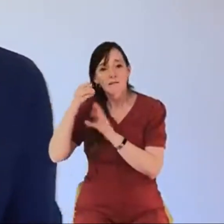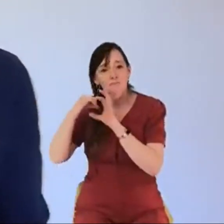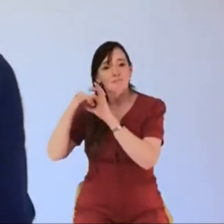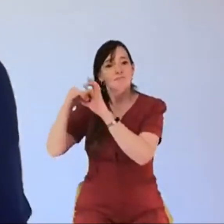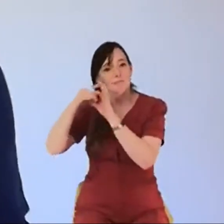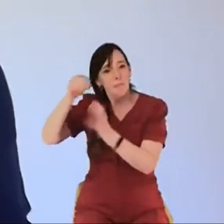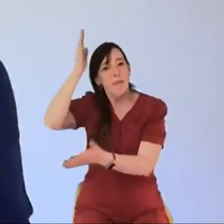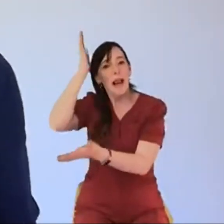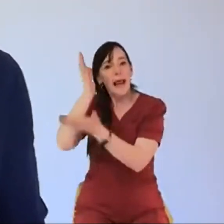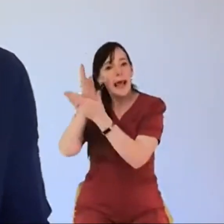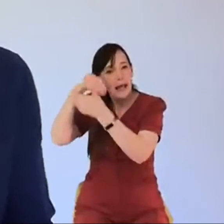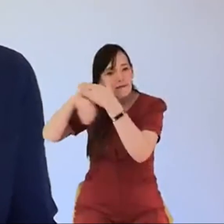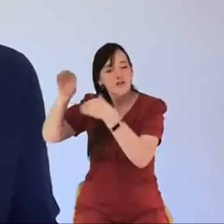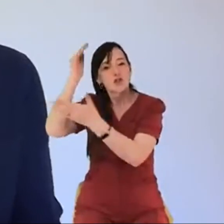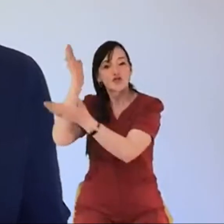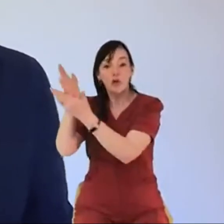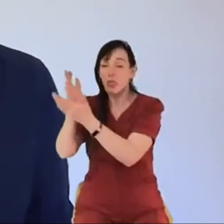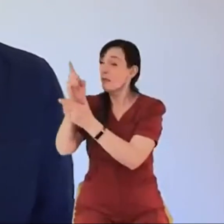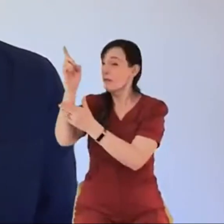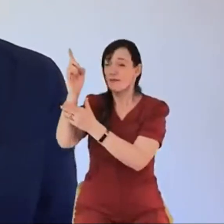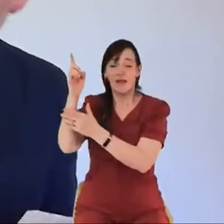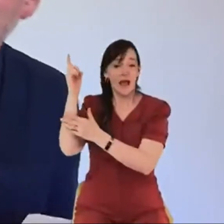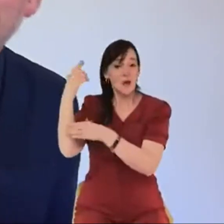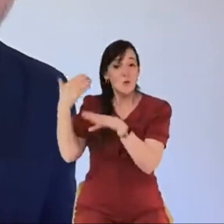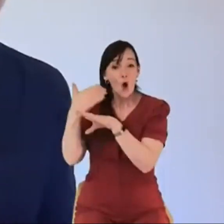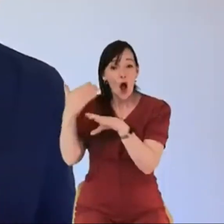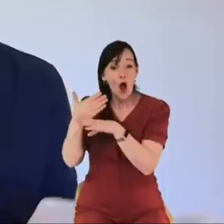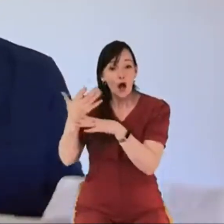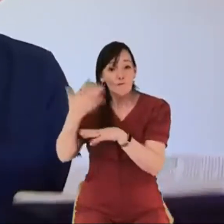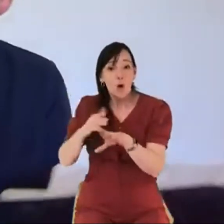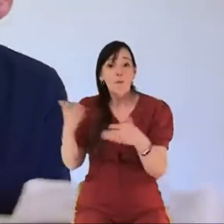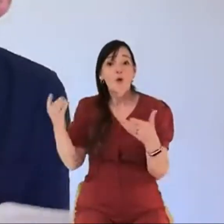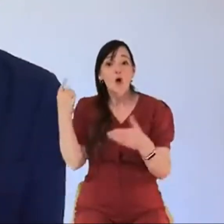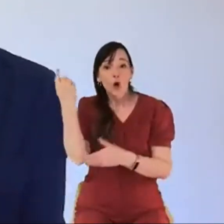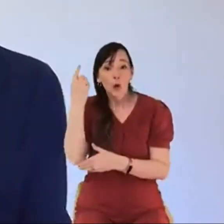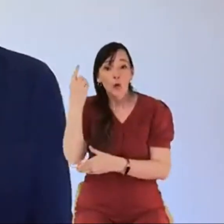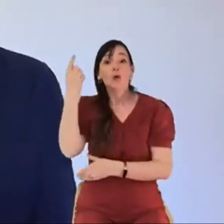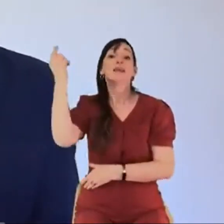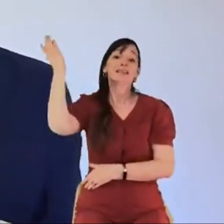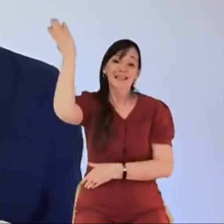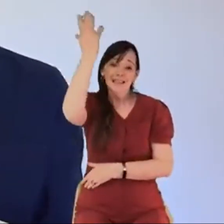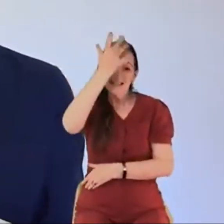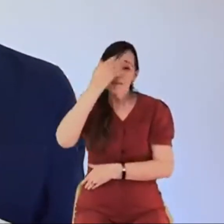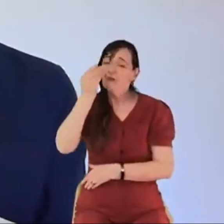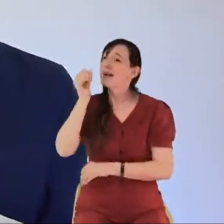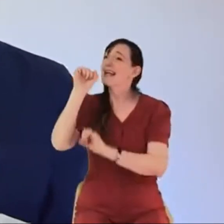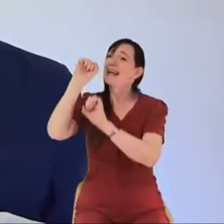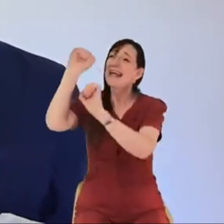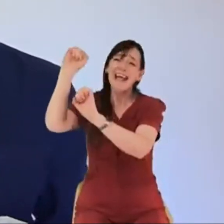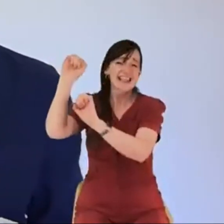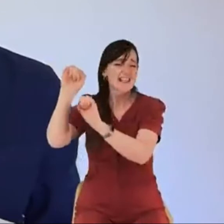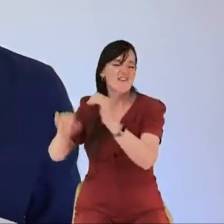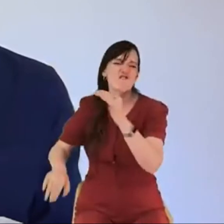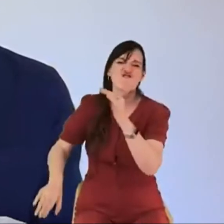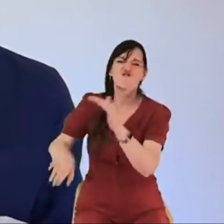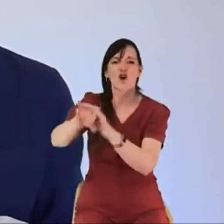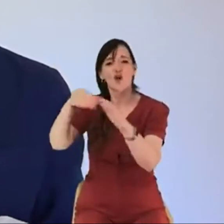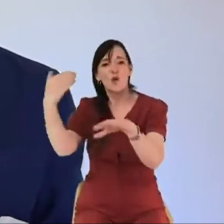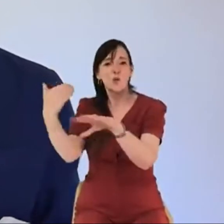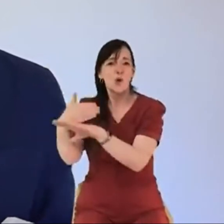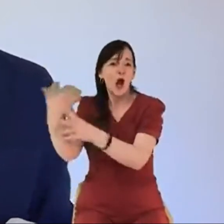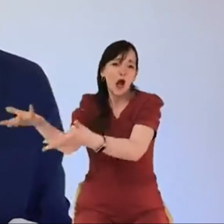you see how even that is the spirit's work even that is what he is doing in you it's work